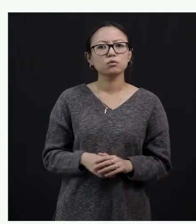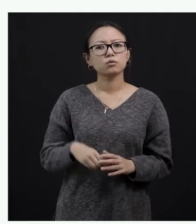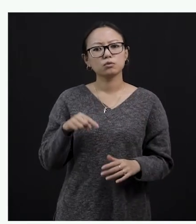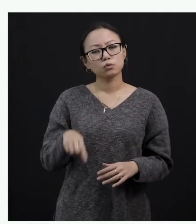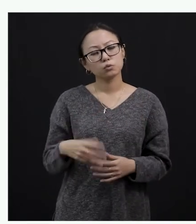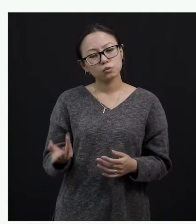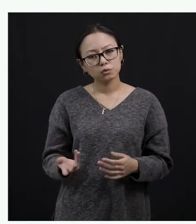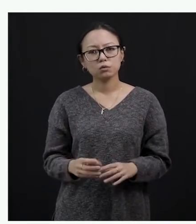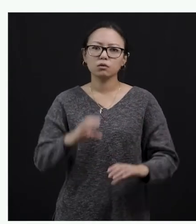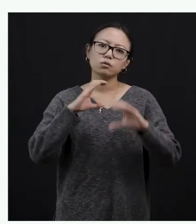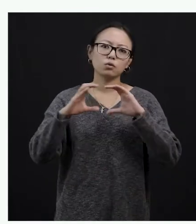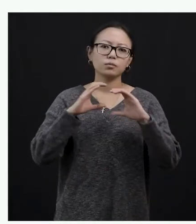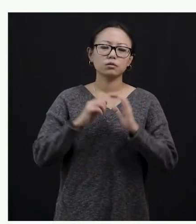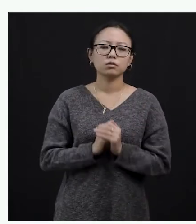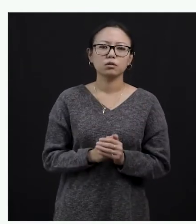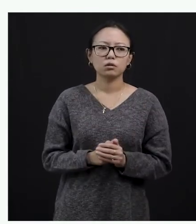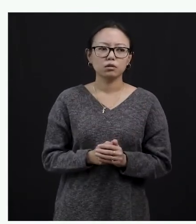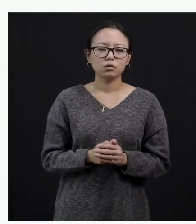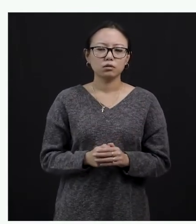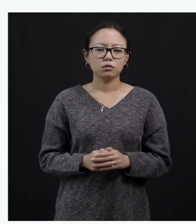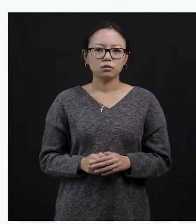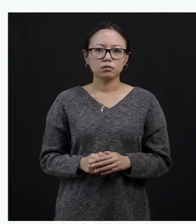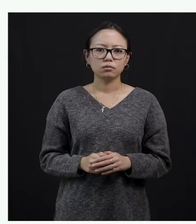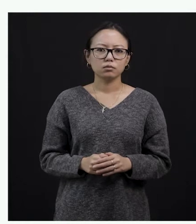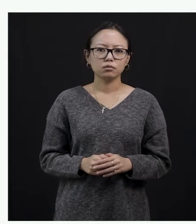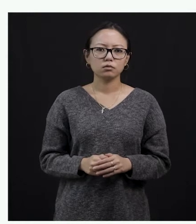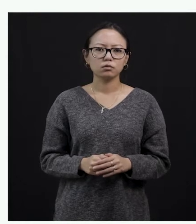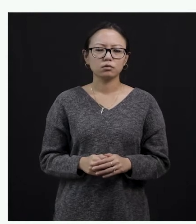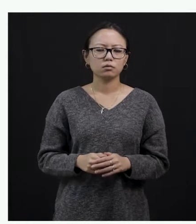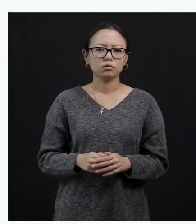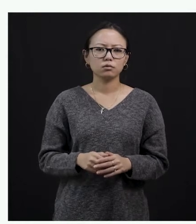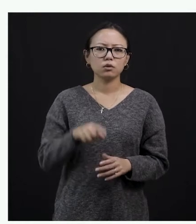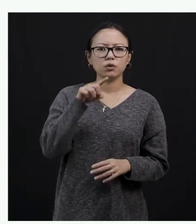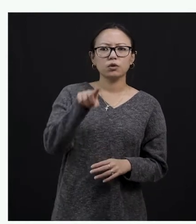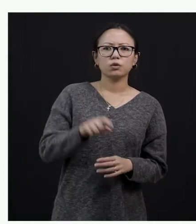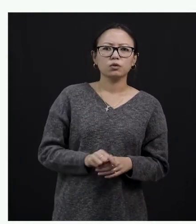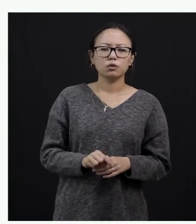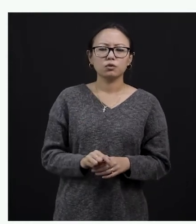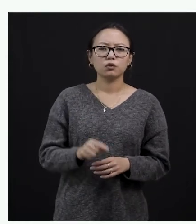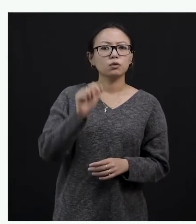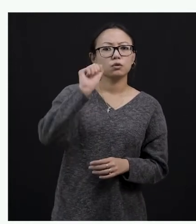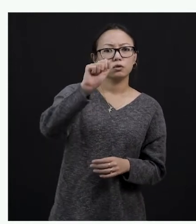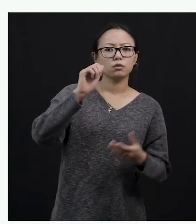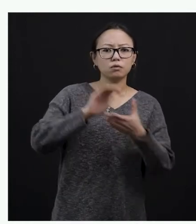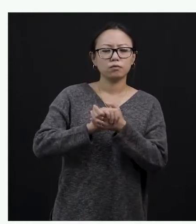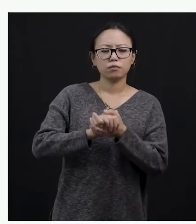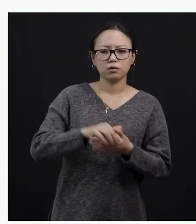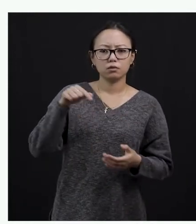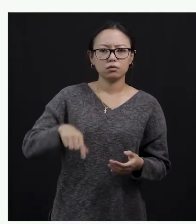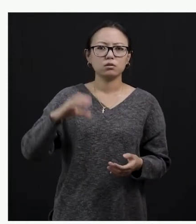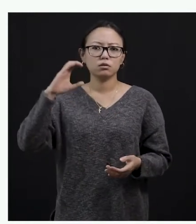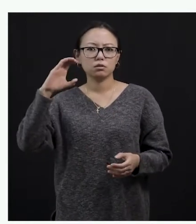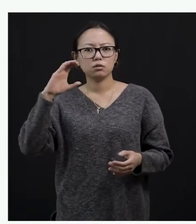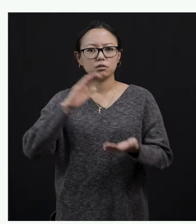I'm sending you a message, right? And then when you talk to your friends discussing about this particular chapter,